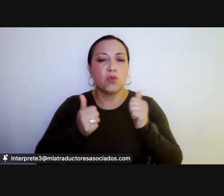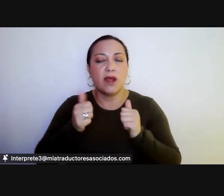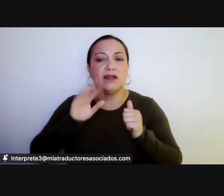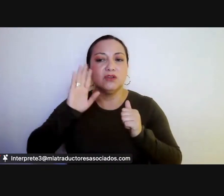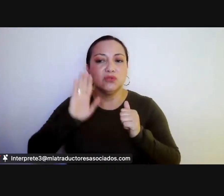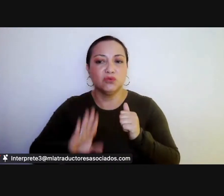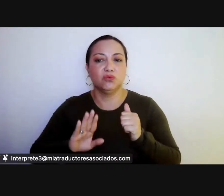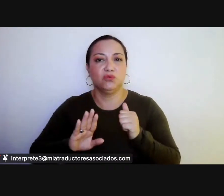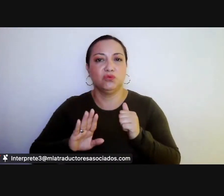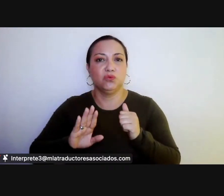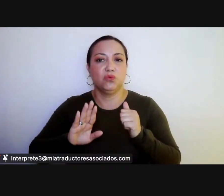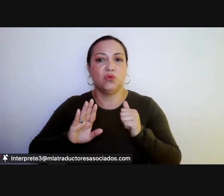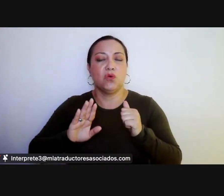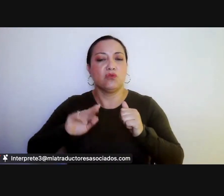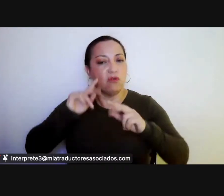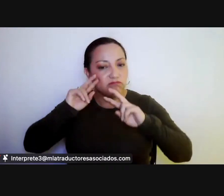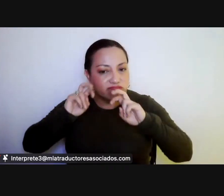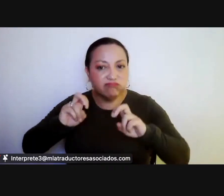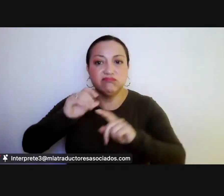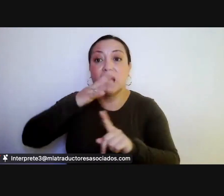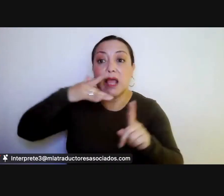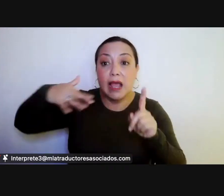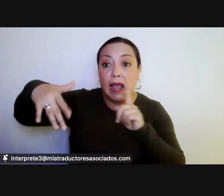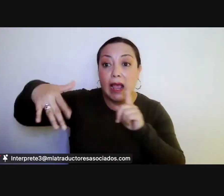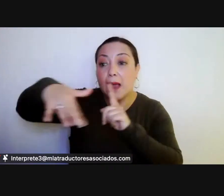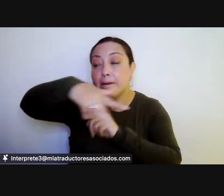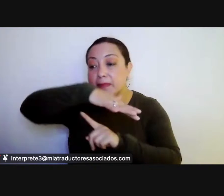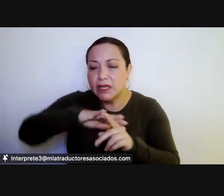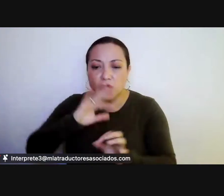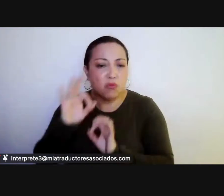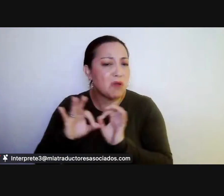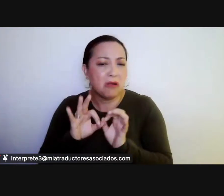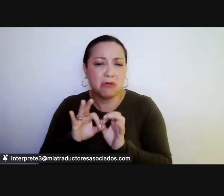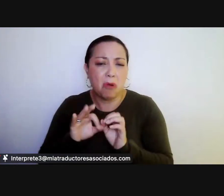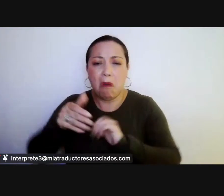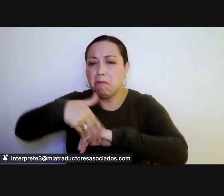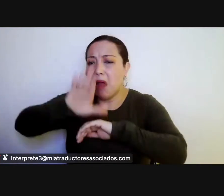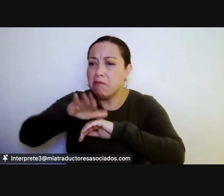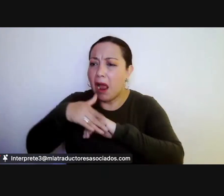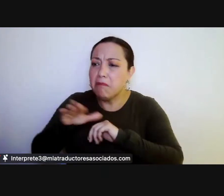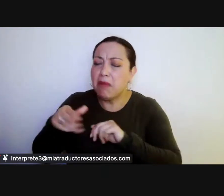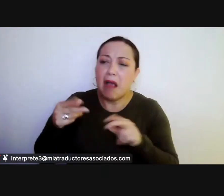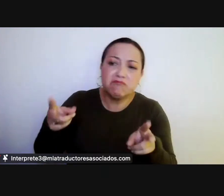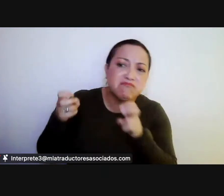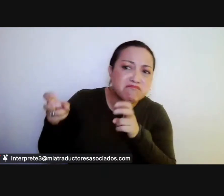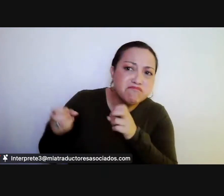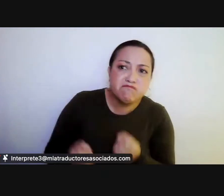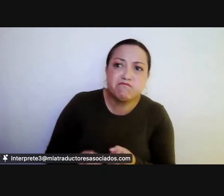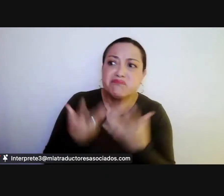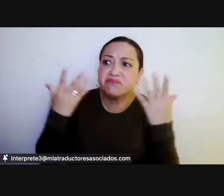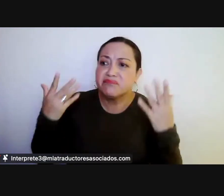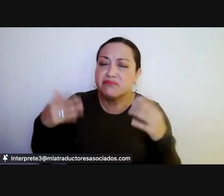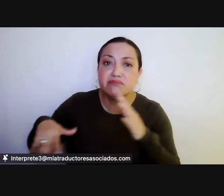very well linked to our dependence on the